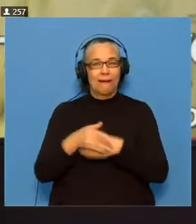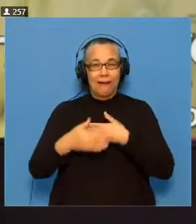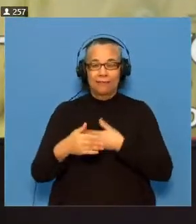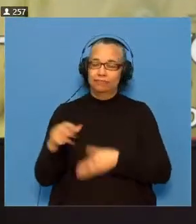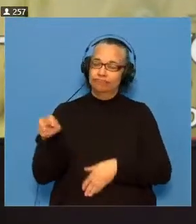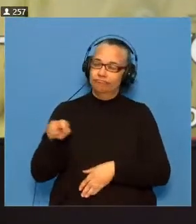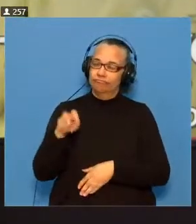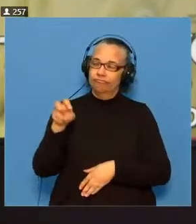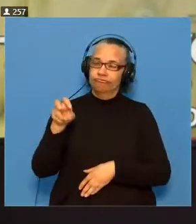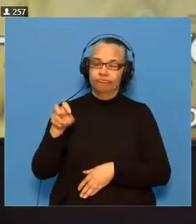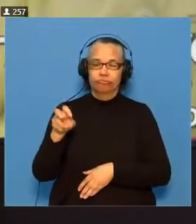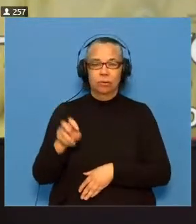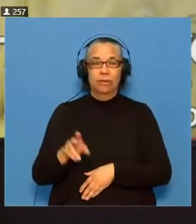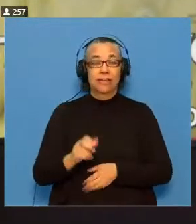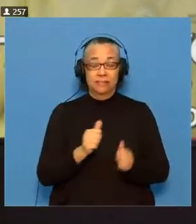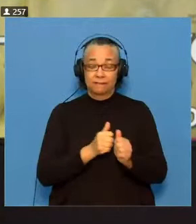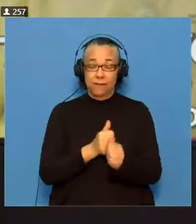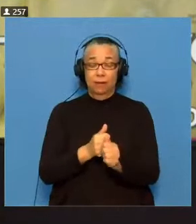as outlined at